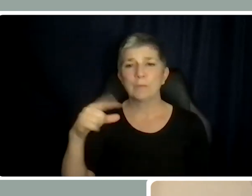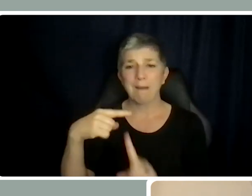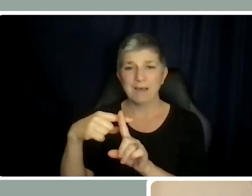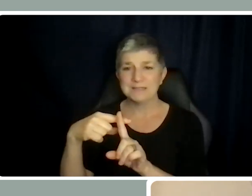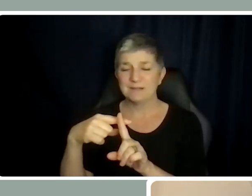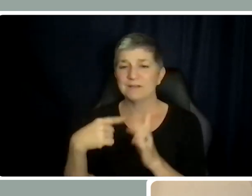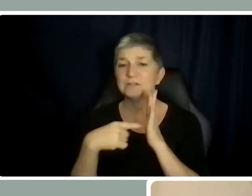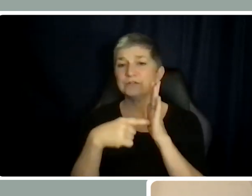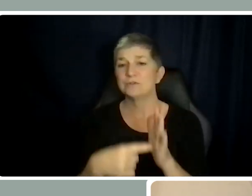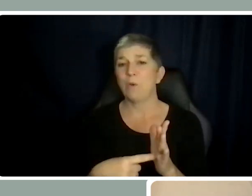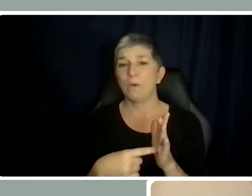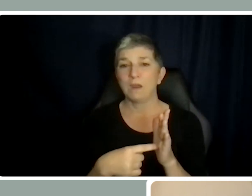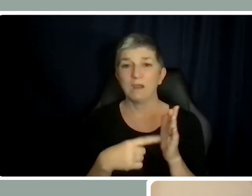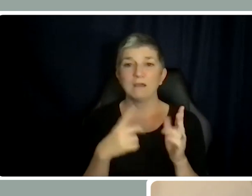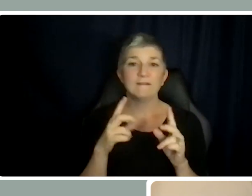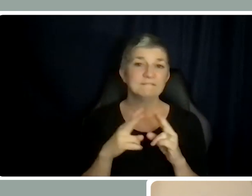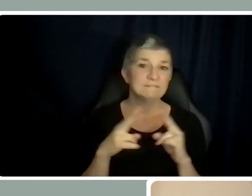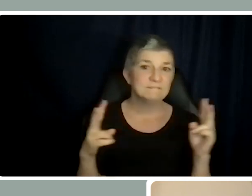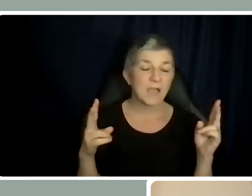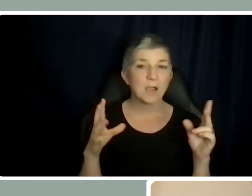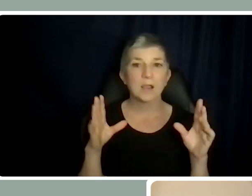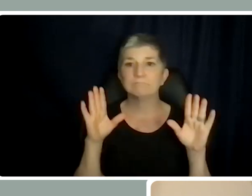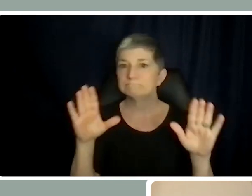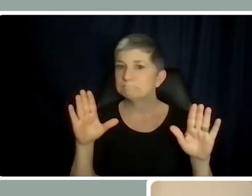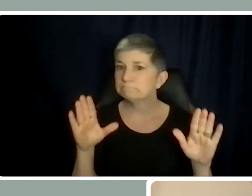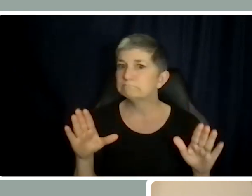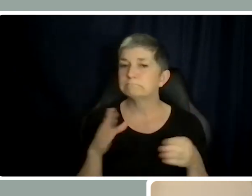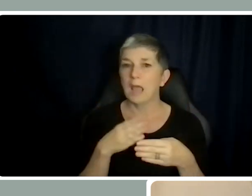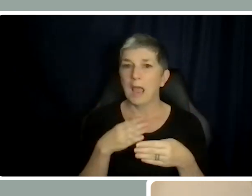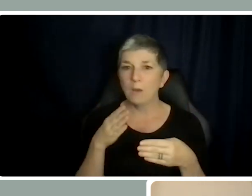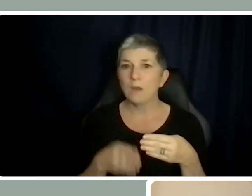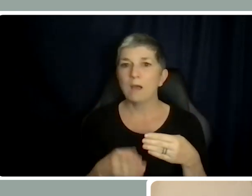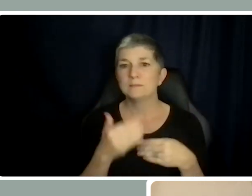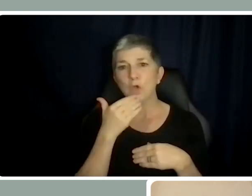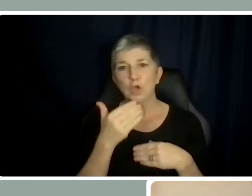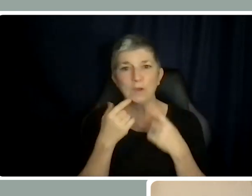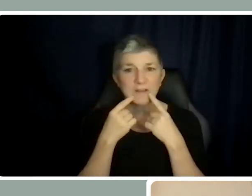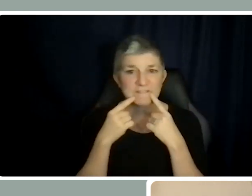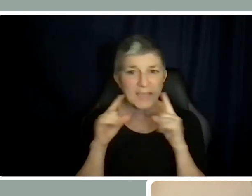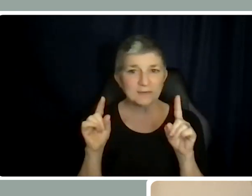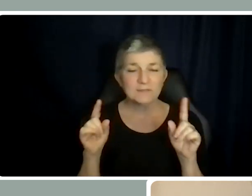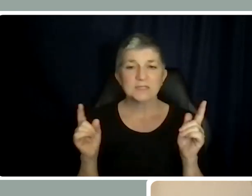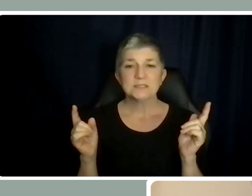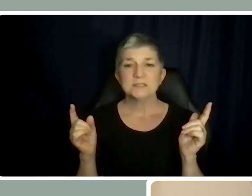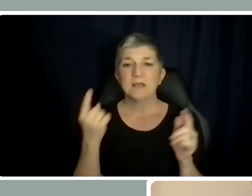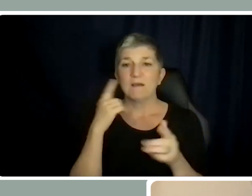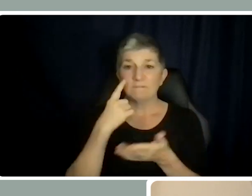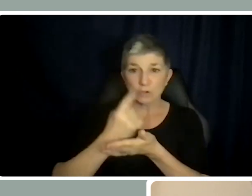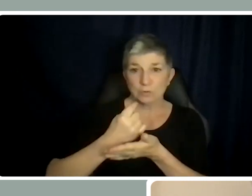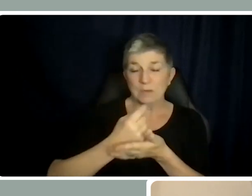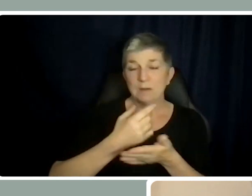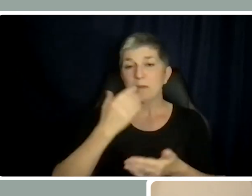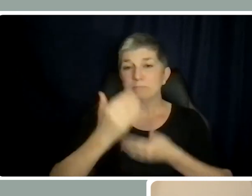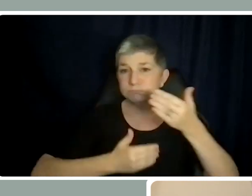cancer, showing, very excellent outcomes and good effectiveness of treatment regimens